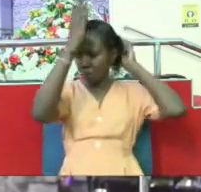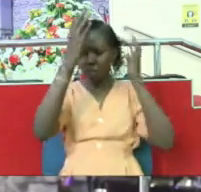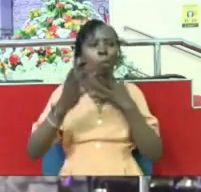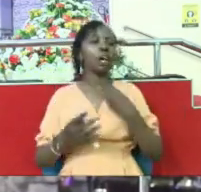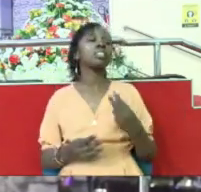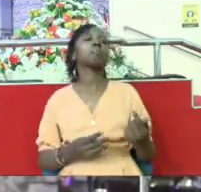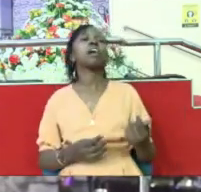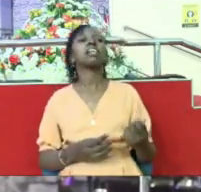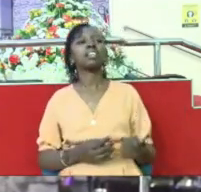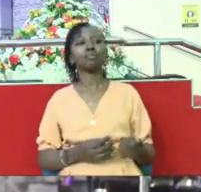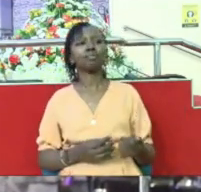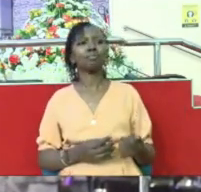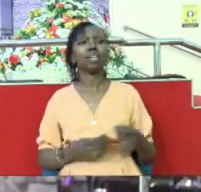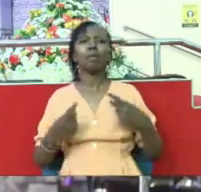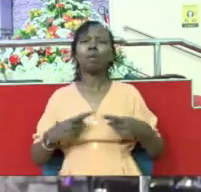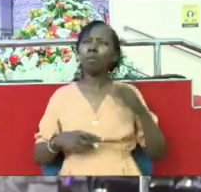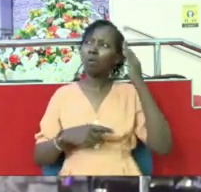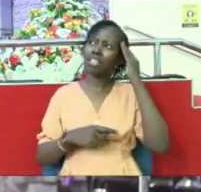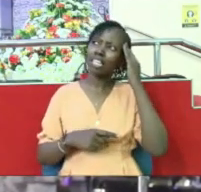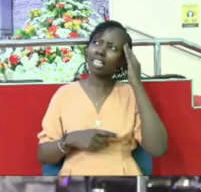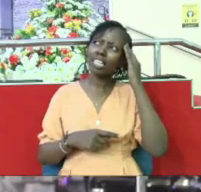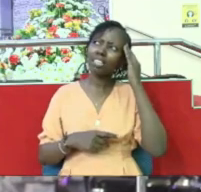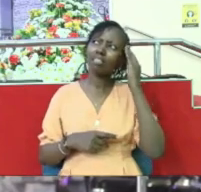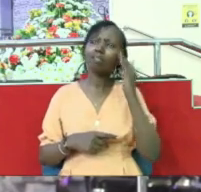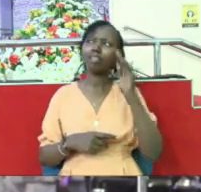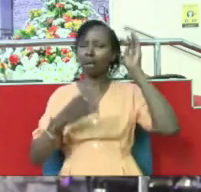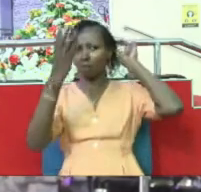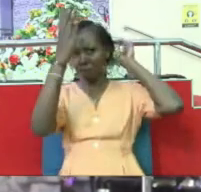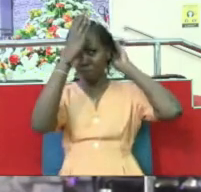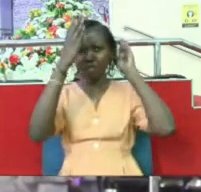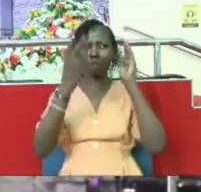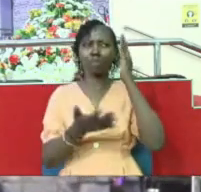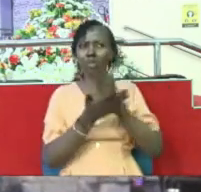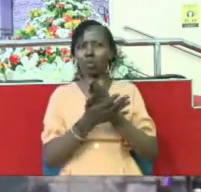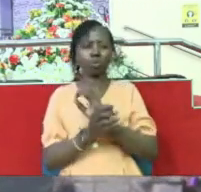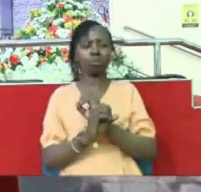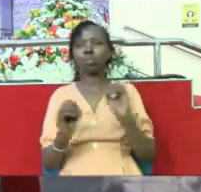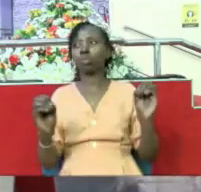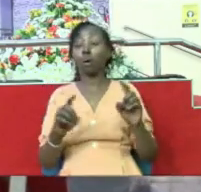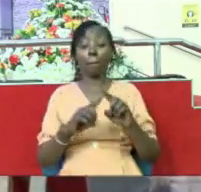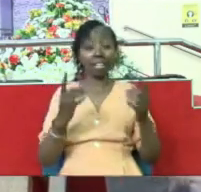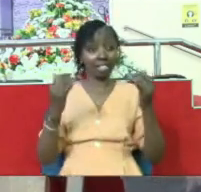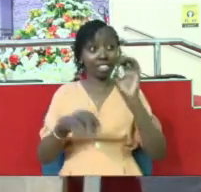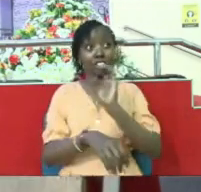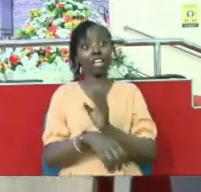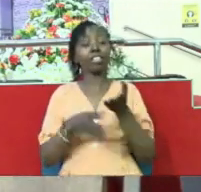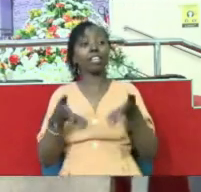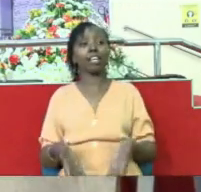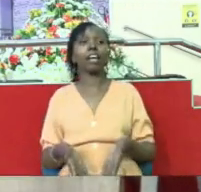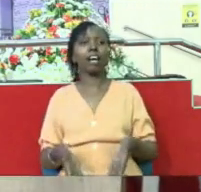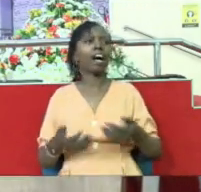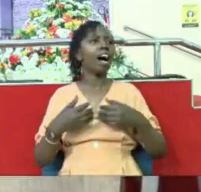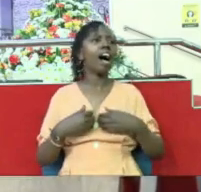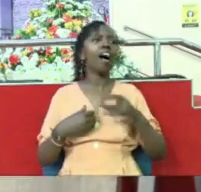language. People being suspicious. Watu wanakuwa na shuku. But in this church, there is no money that goes with